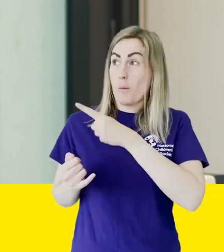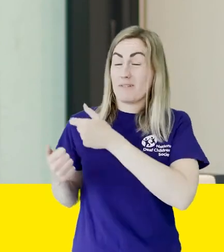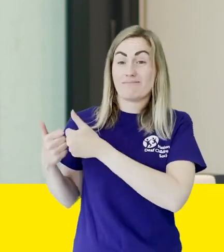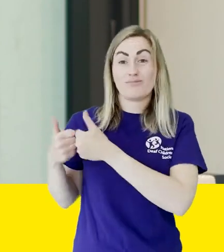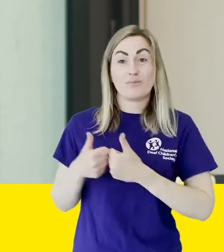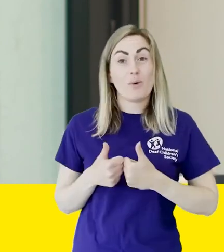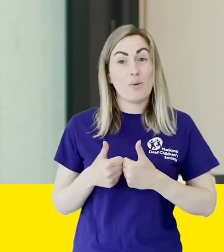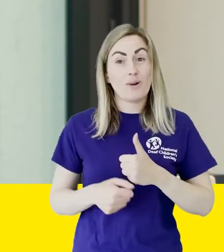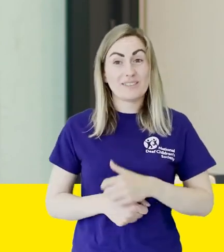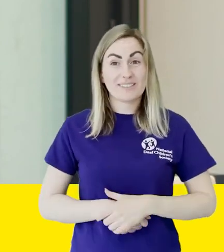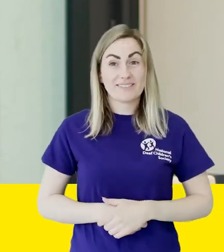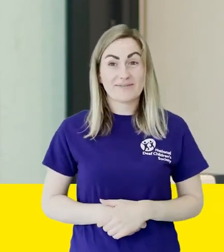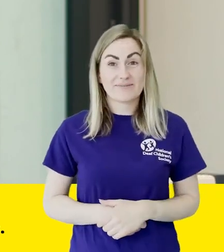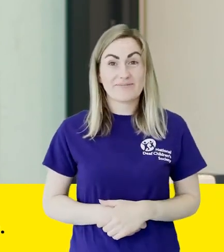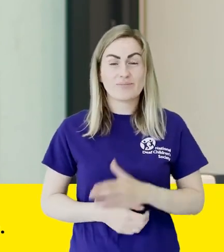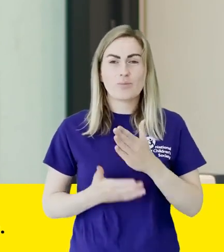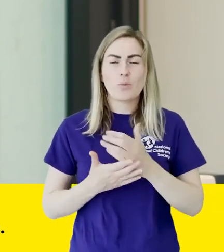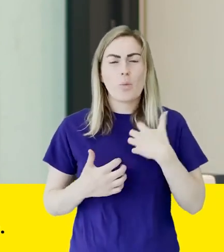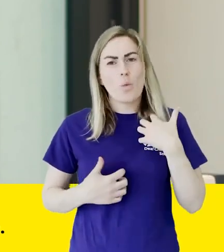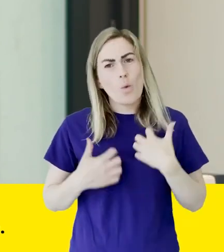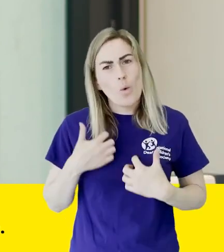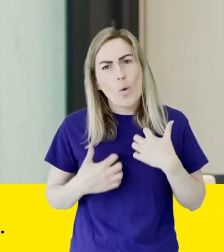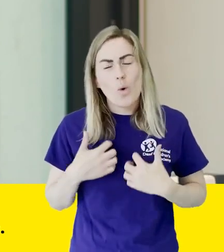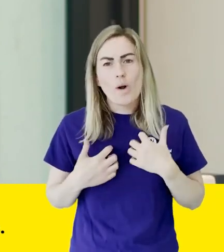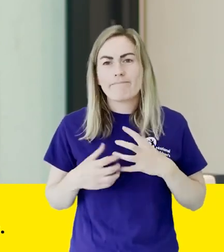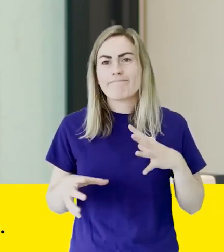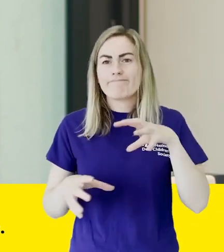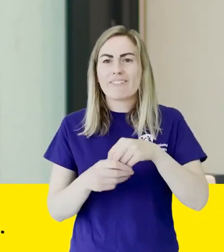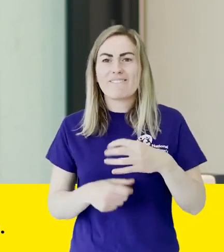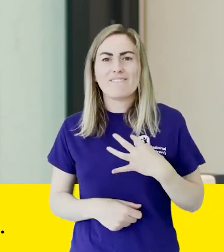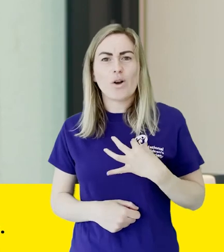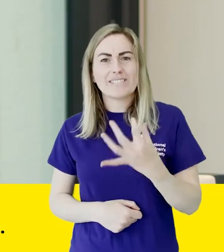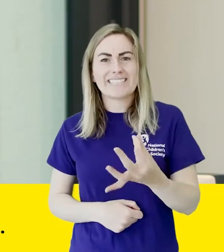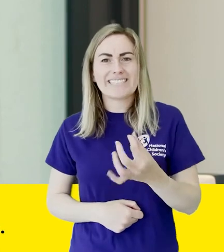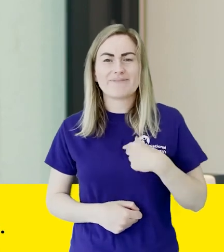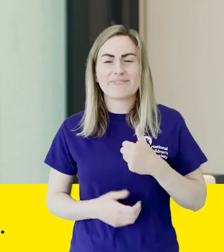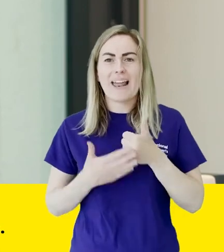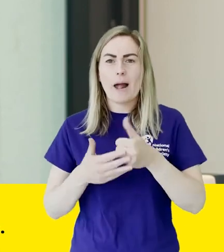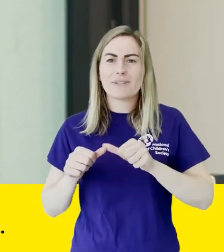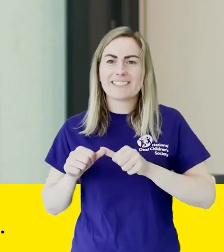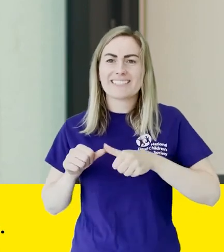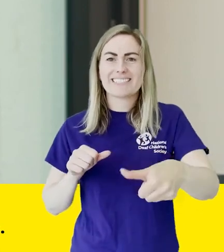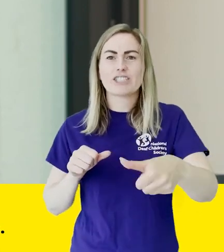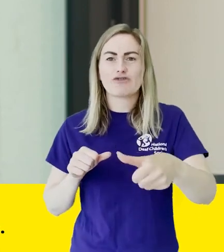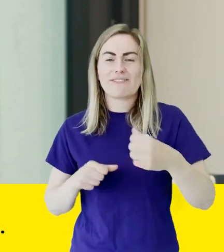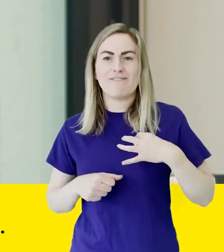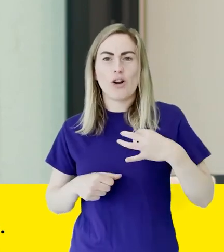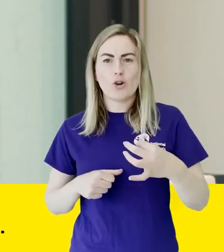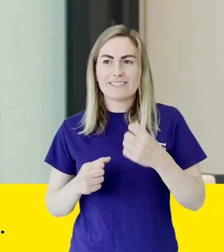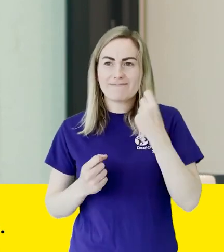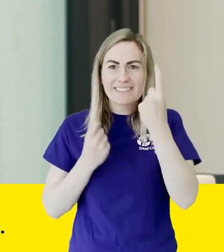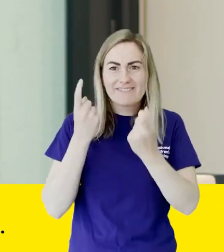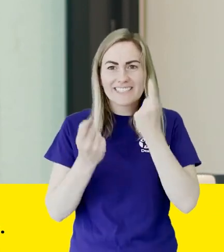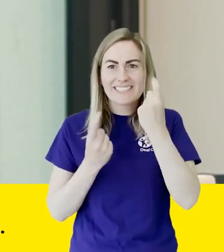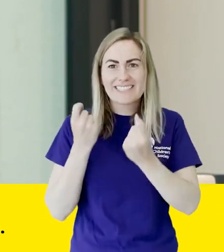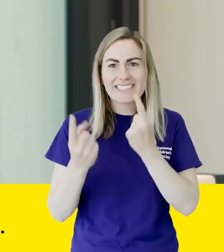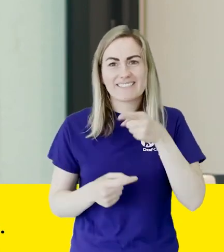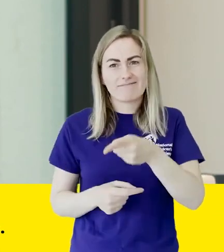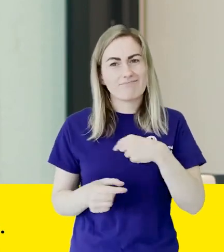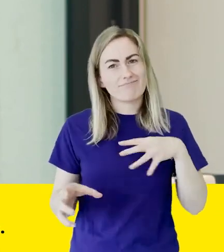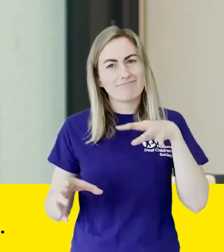Schroeder's support behind me. I'm also really interested in volunteering, and I help run a series of